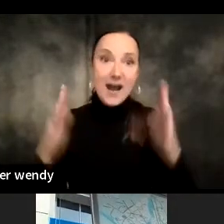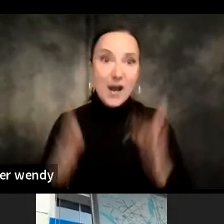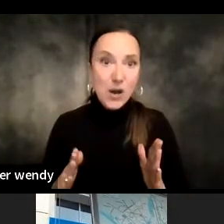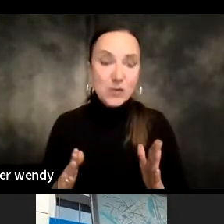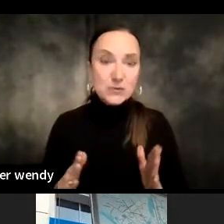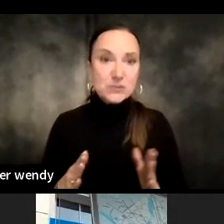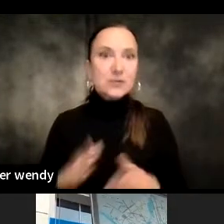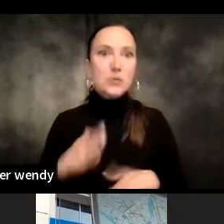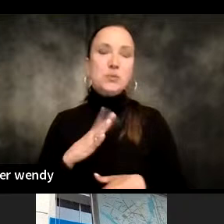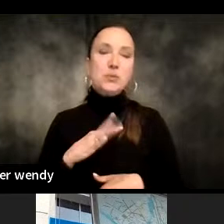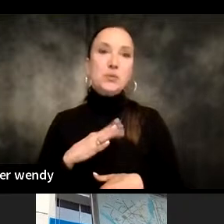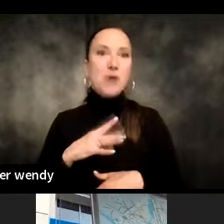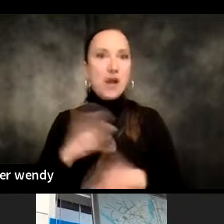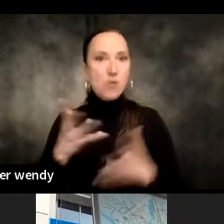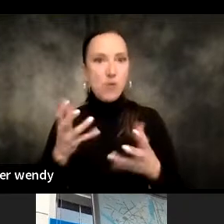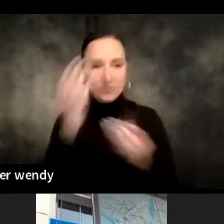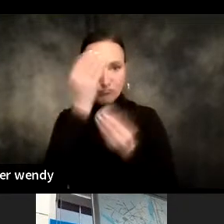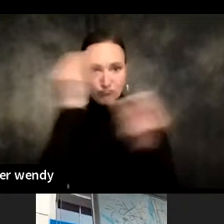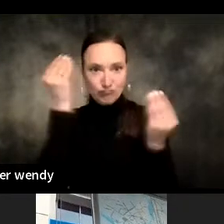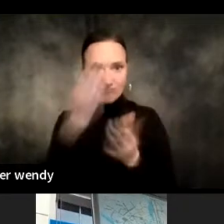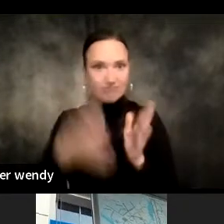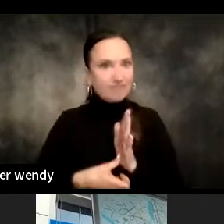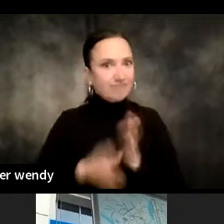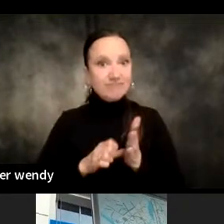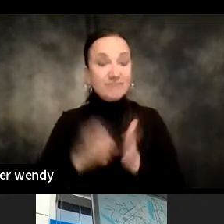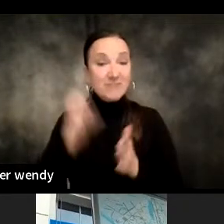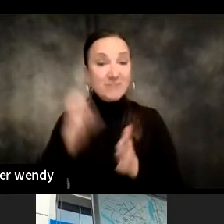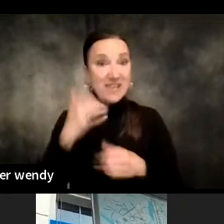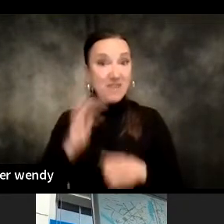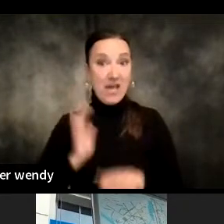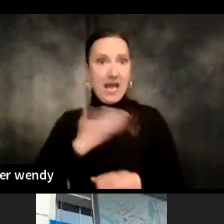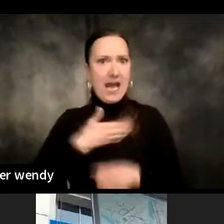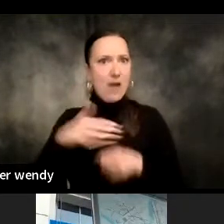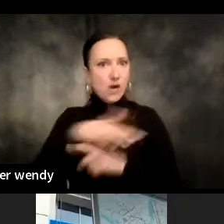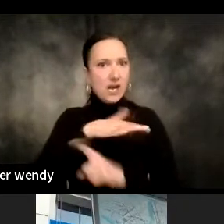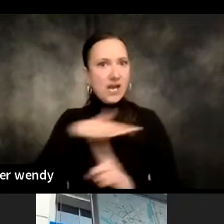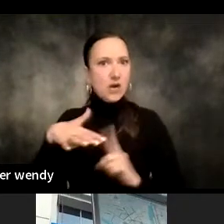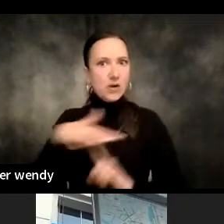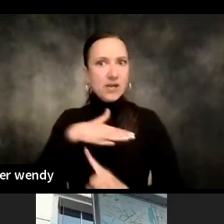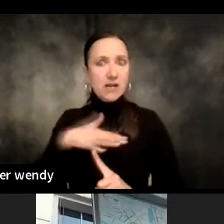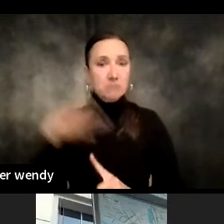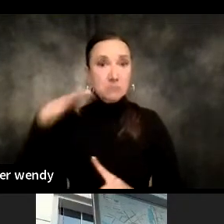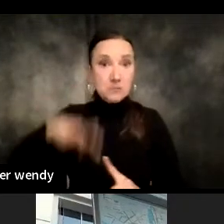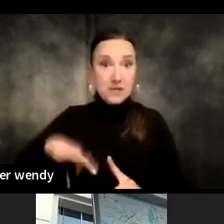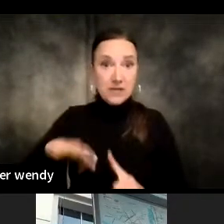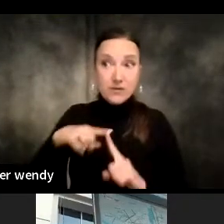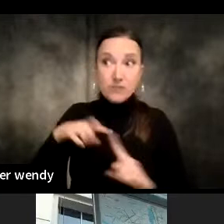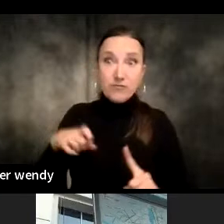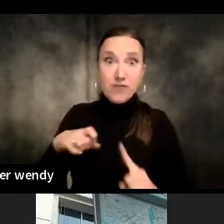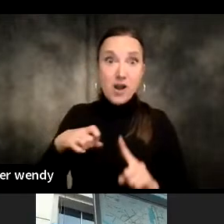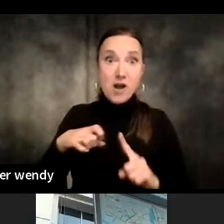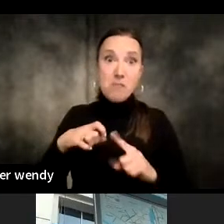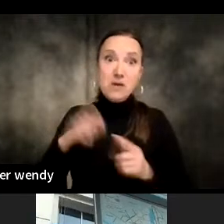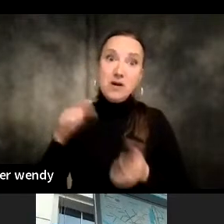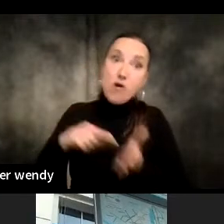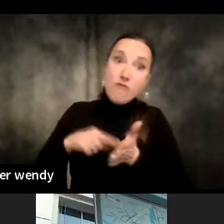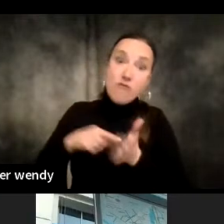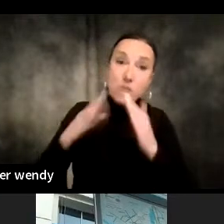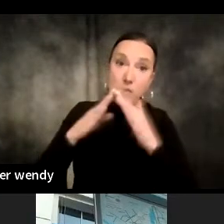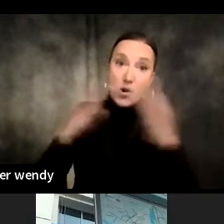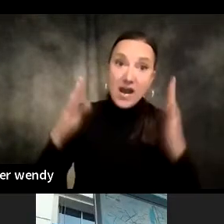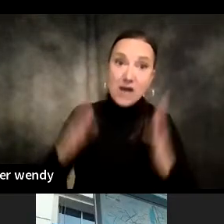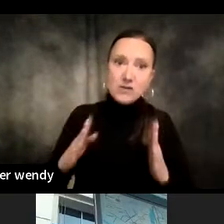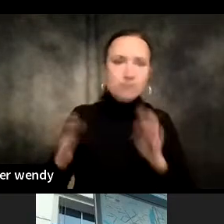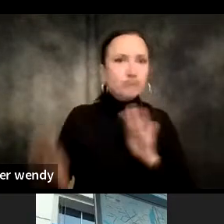do echo that if there's anyone that's in our area specifically that could benefit from this type of housing, that you get in